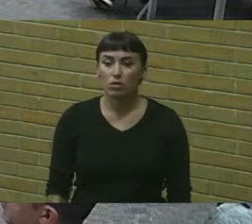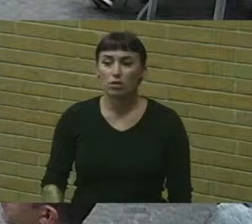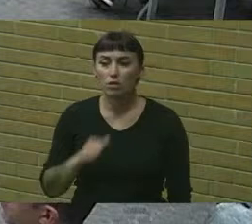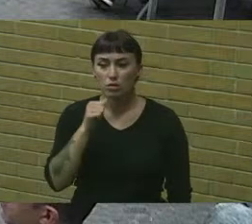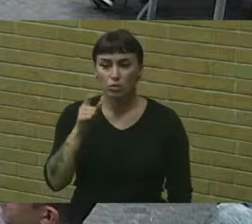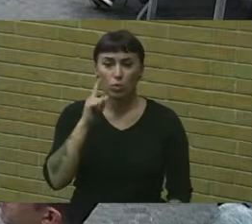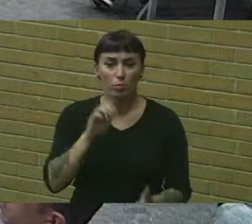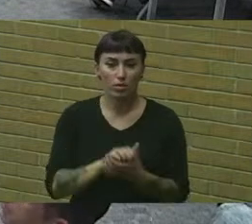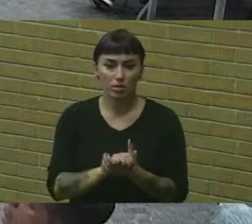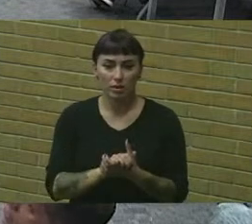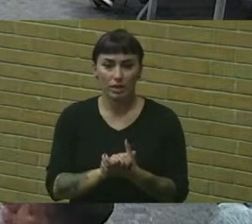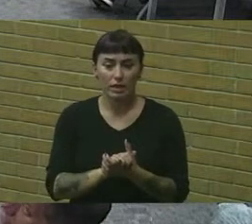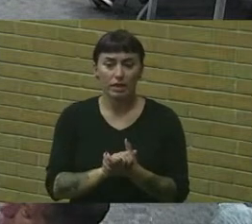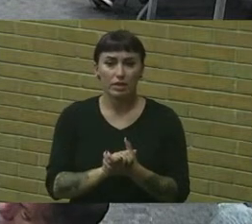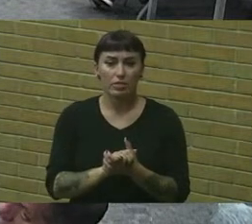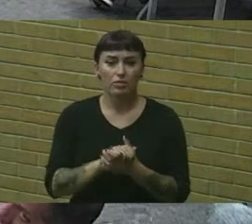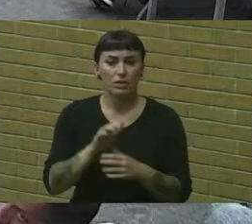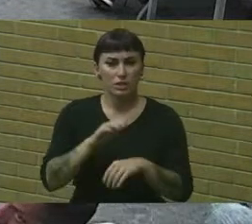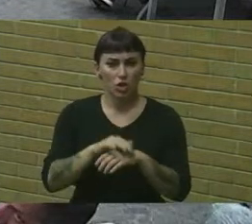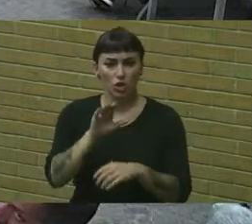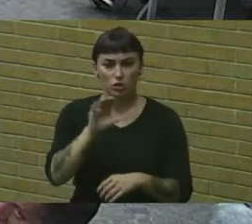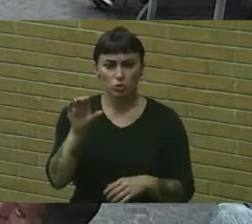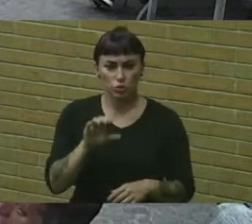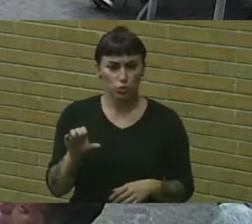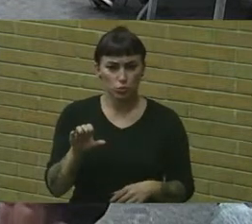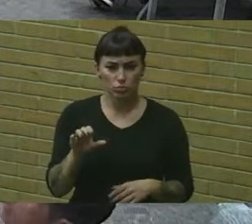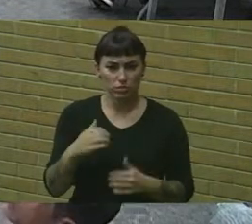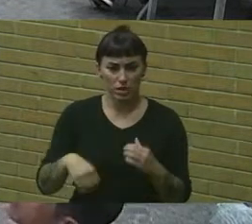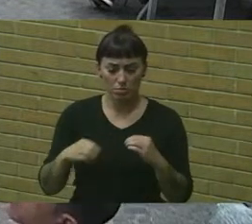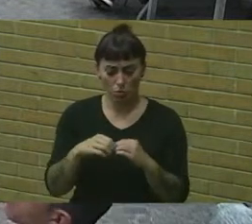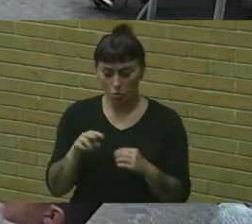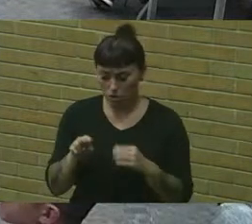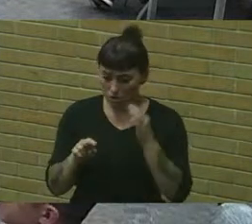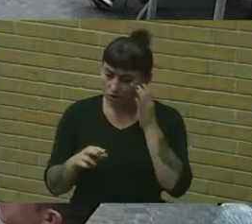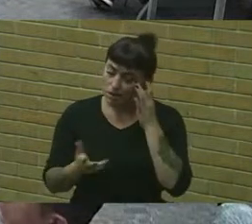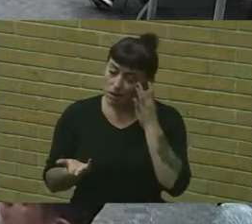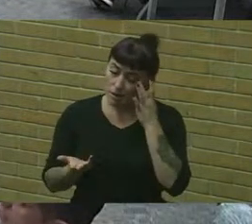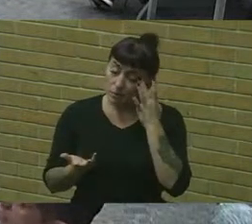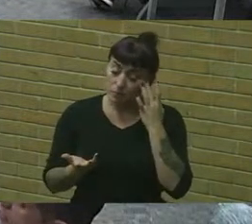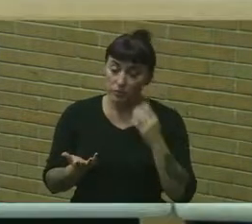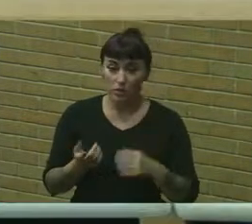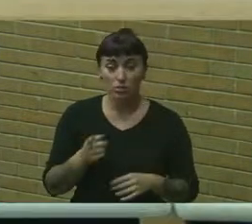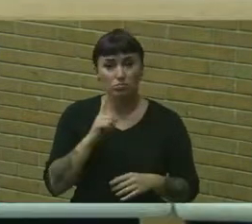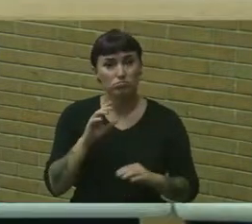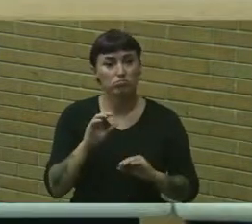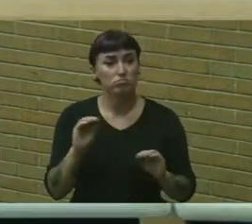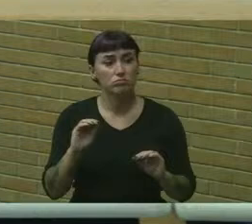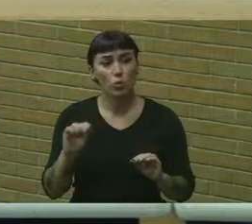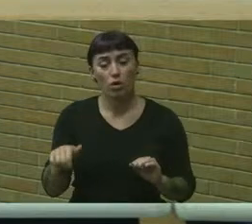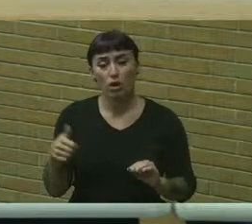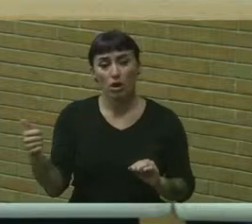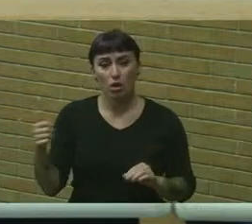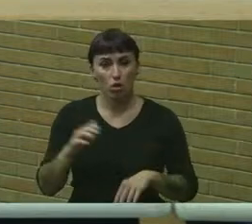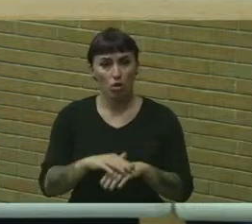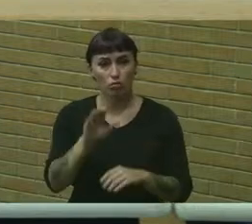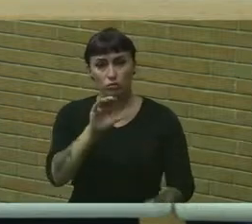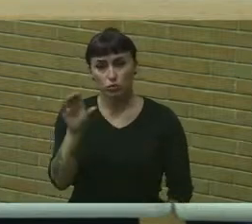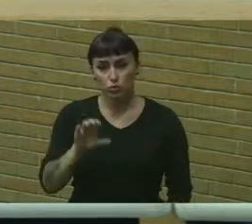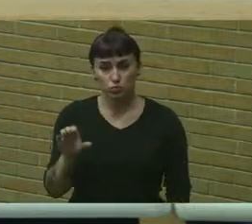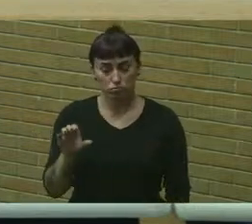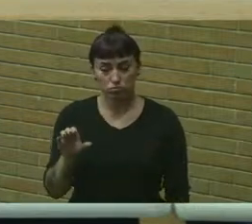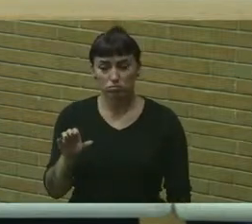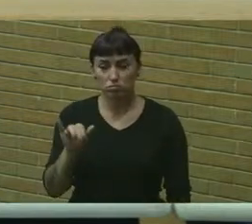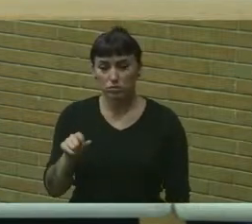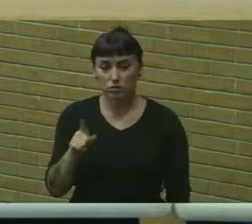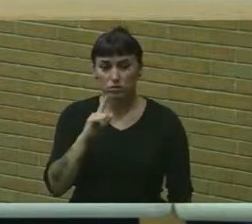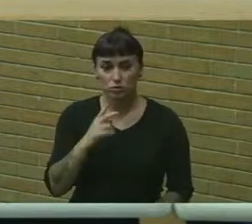believe that he is on the Zoom any longer. And there is nobody else on Zoom